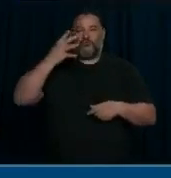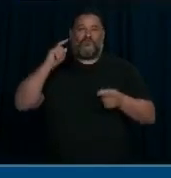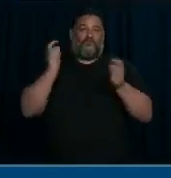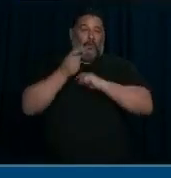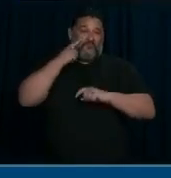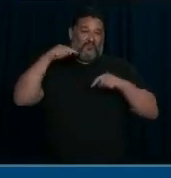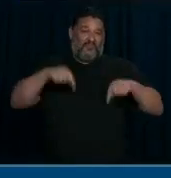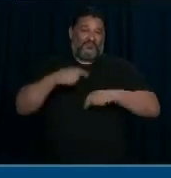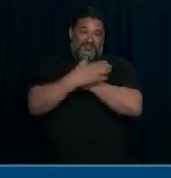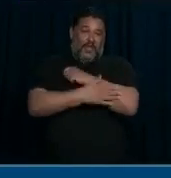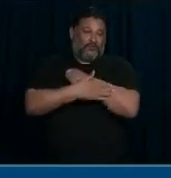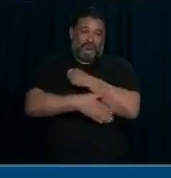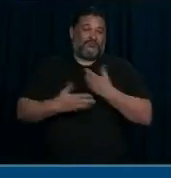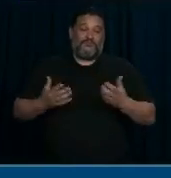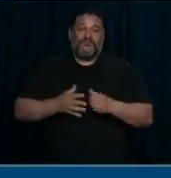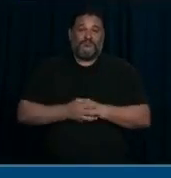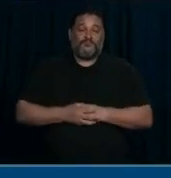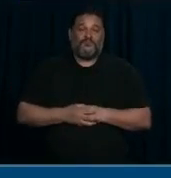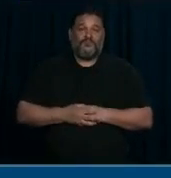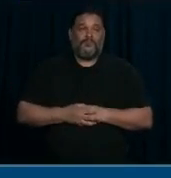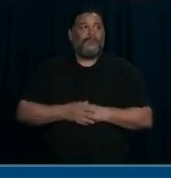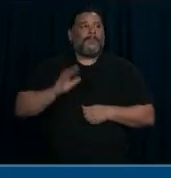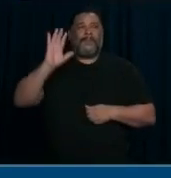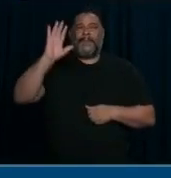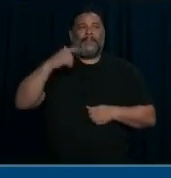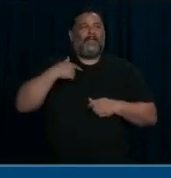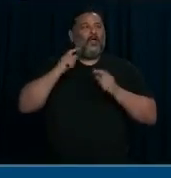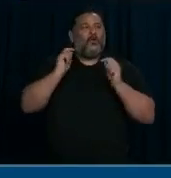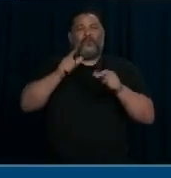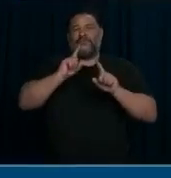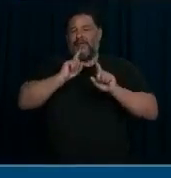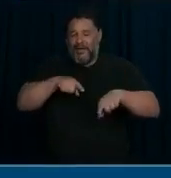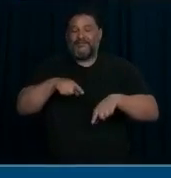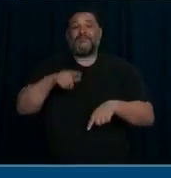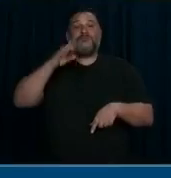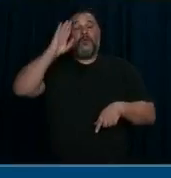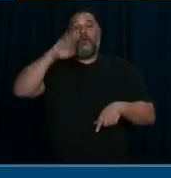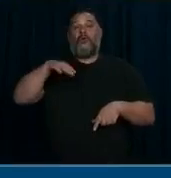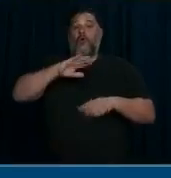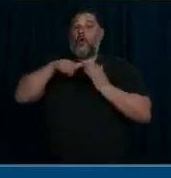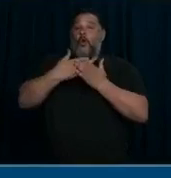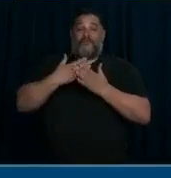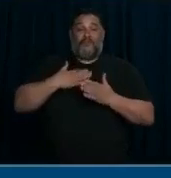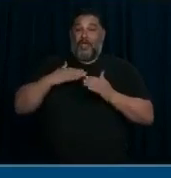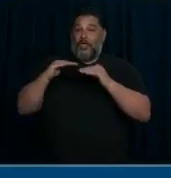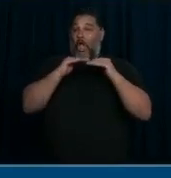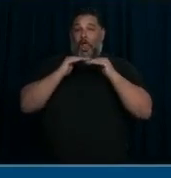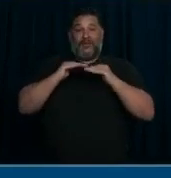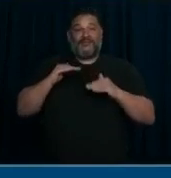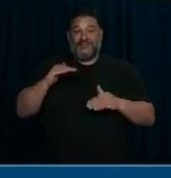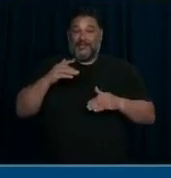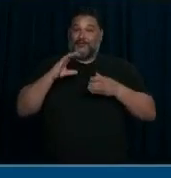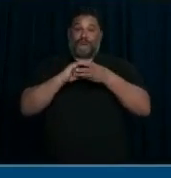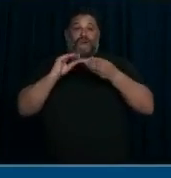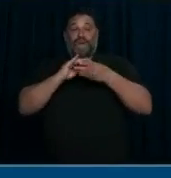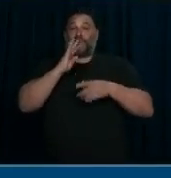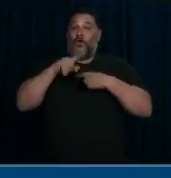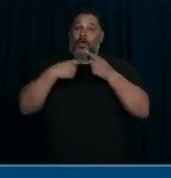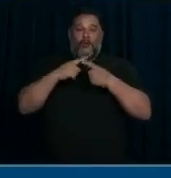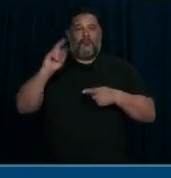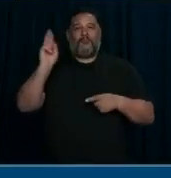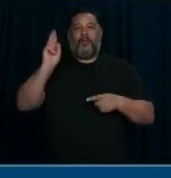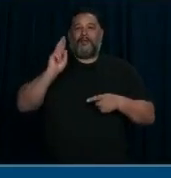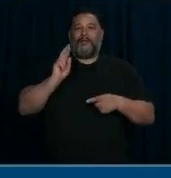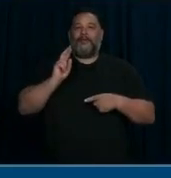your thoughts Just on a Trump? quick Sure. little response back. Look, all of my colleagues are basically talking about the Republican talking